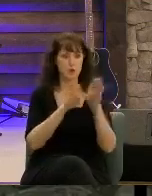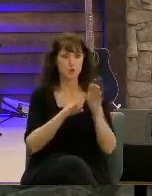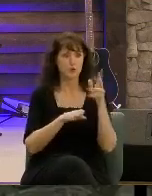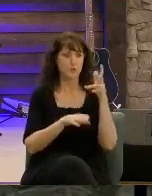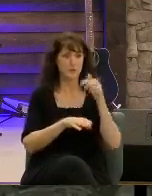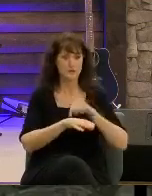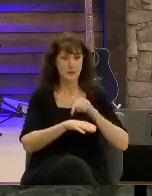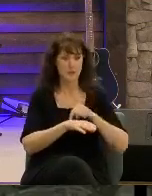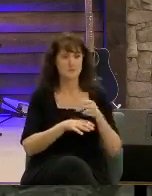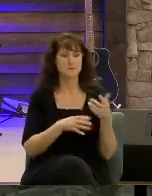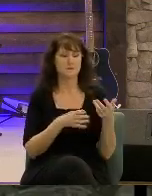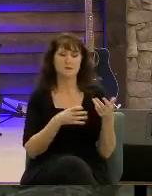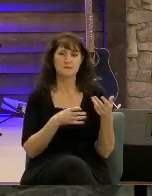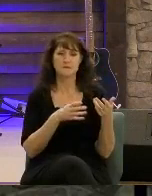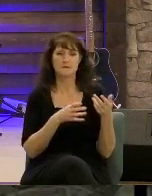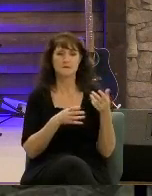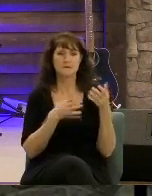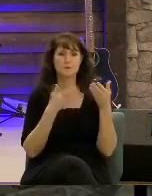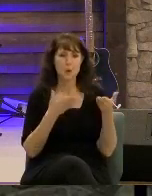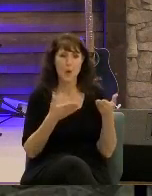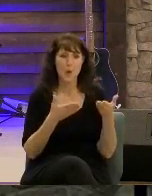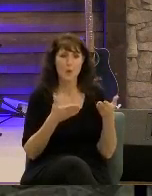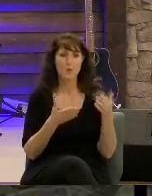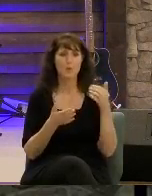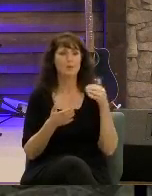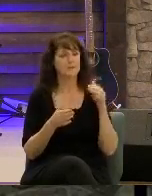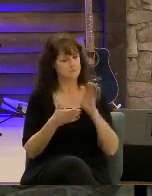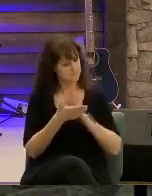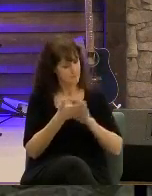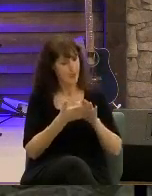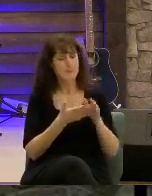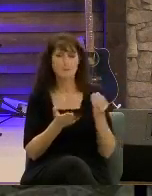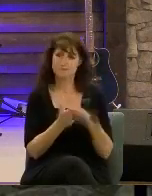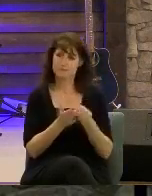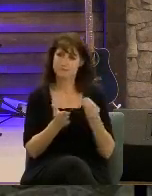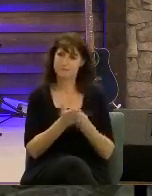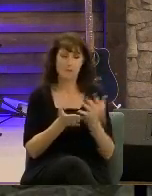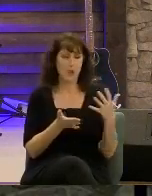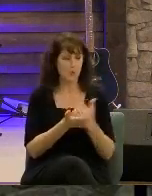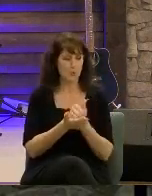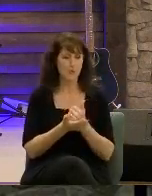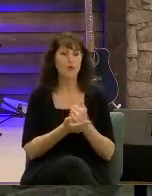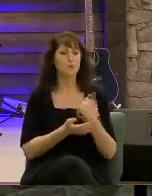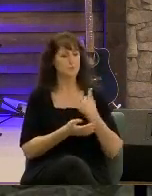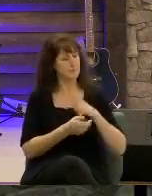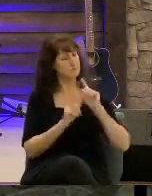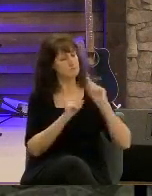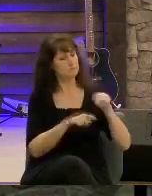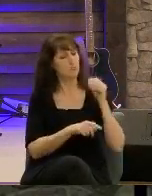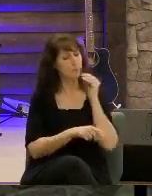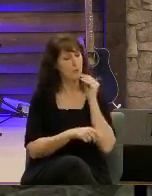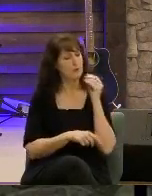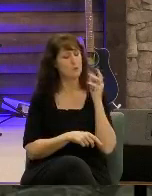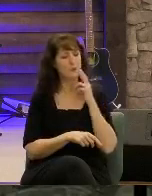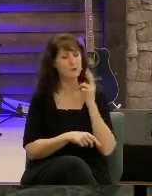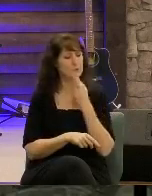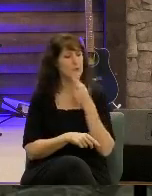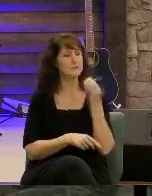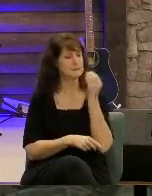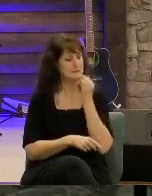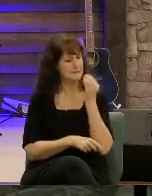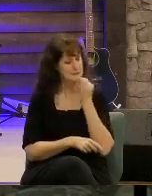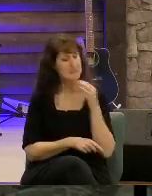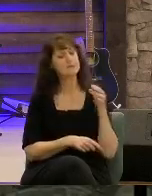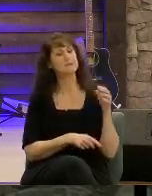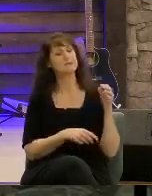and it finally closed, right? And so it was a nice deal. And so we took her mom to Mimi out to dinner and we had a good time and I came home